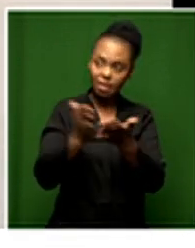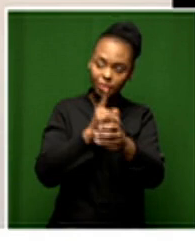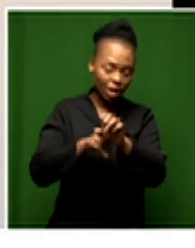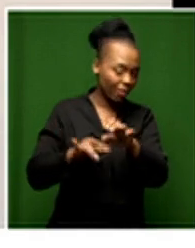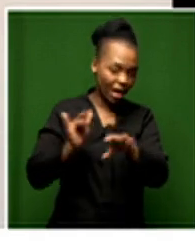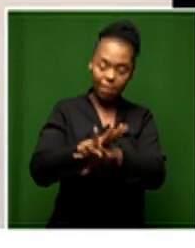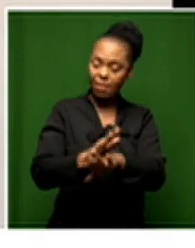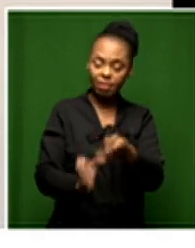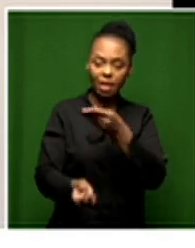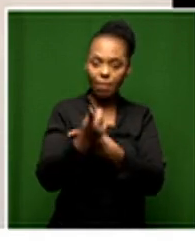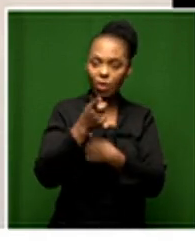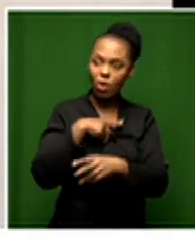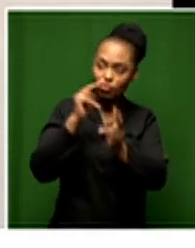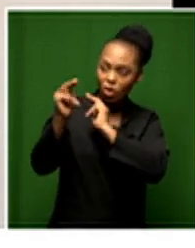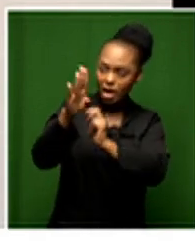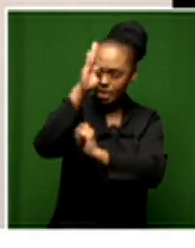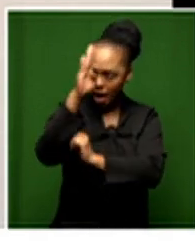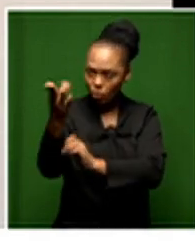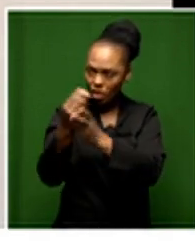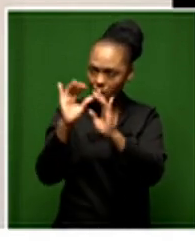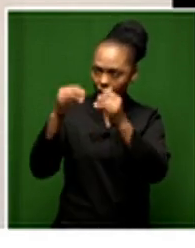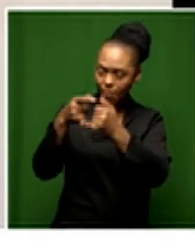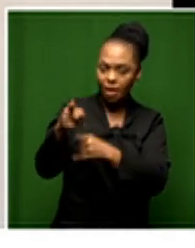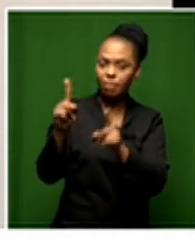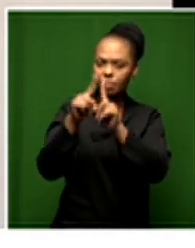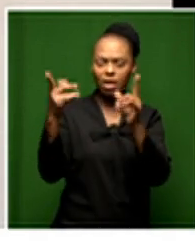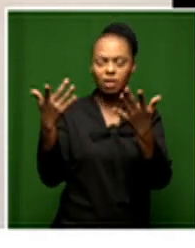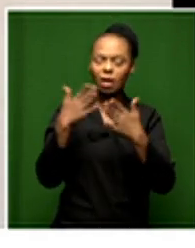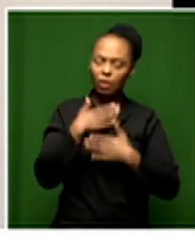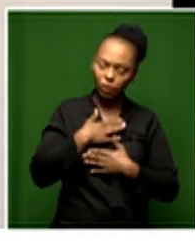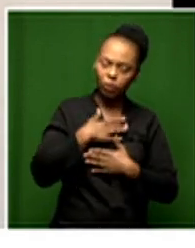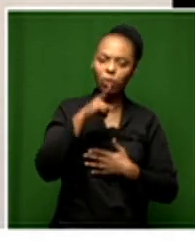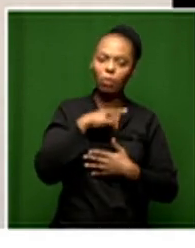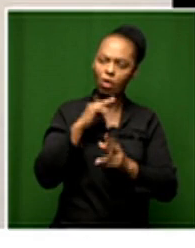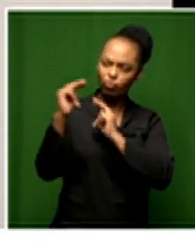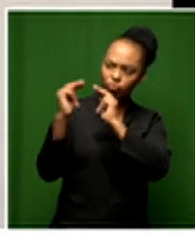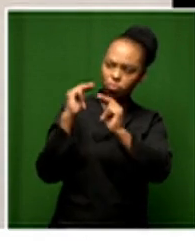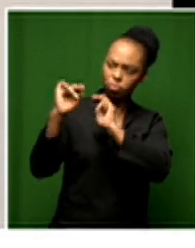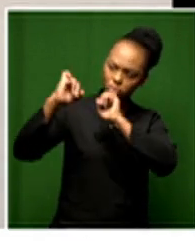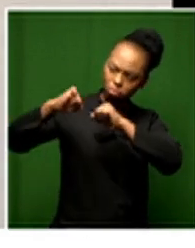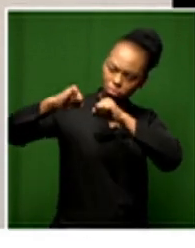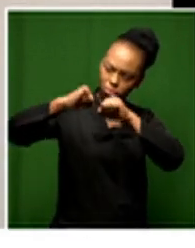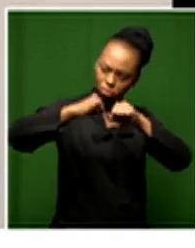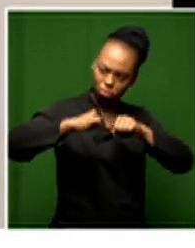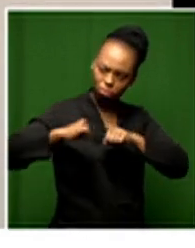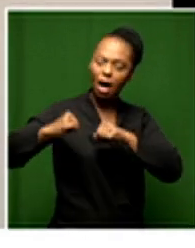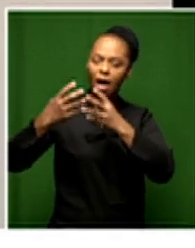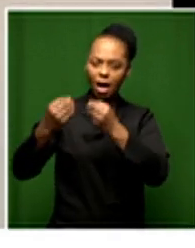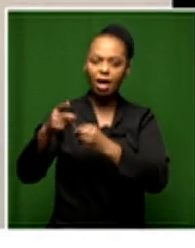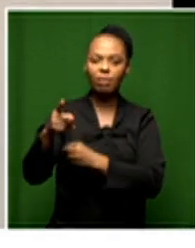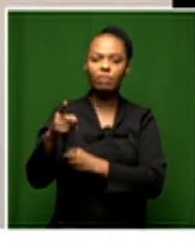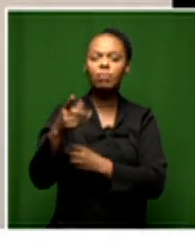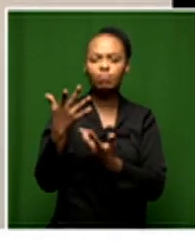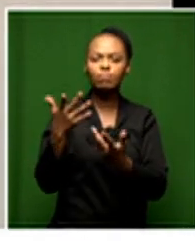to negotiate directly with the companies, but we've managed to play collectively. And we see that it's exactly